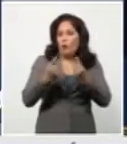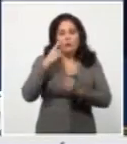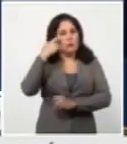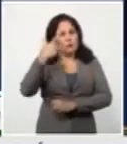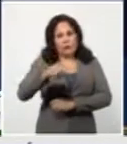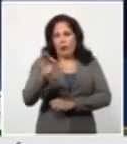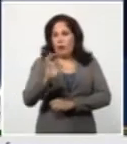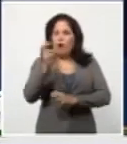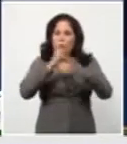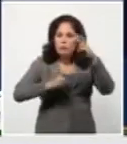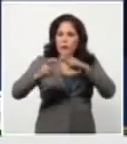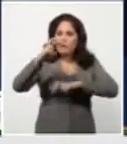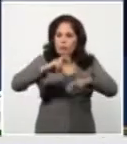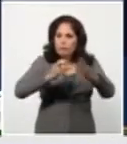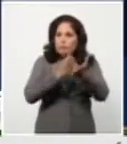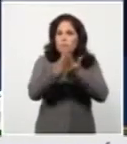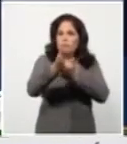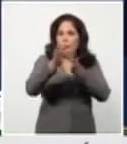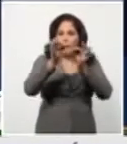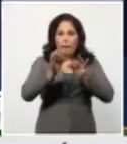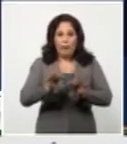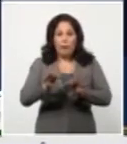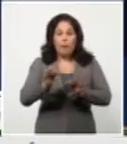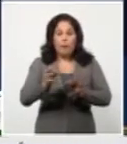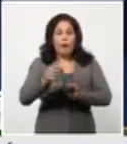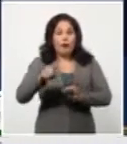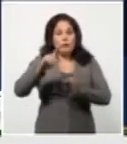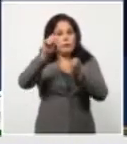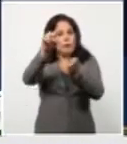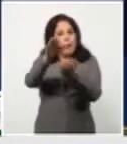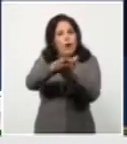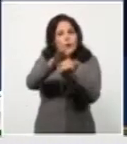Yesterday, there were 2 persons whose source of infection was not determined,